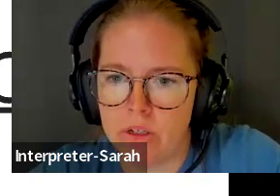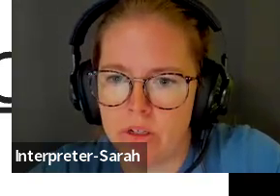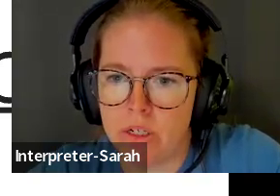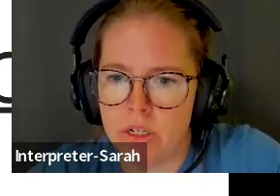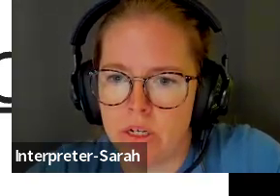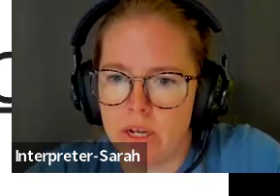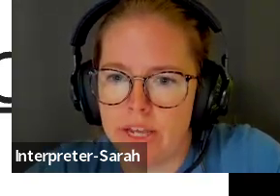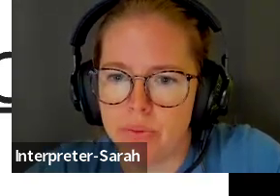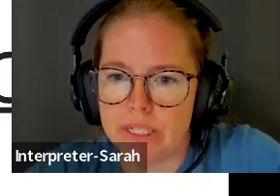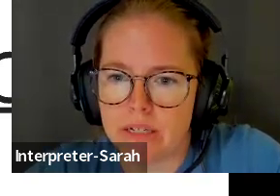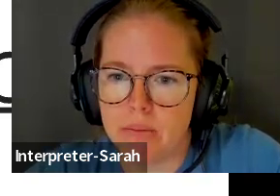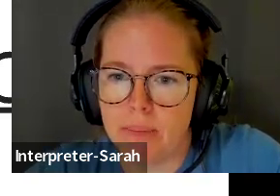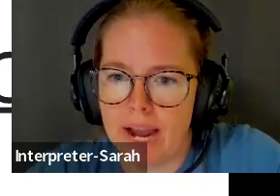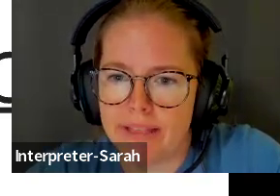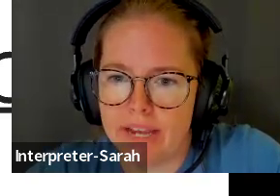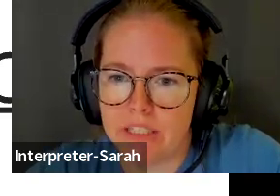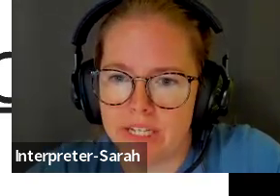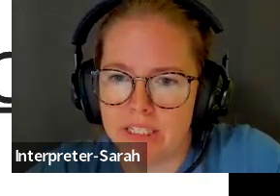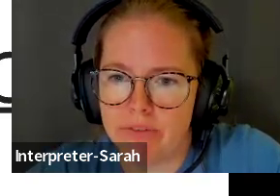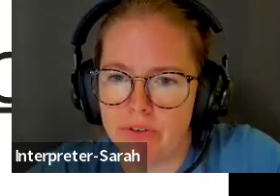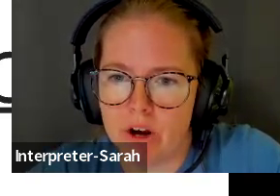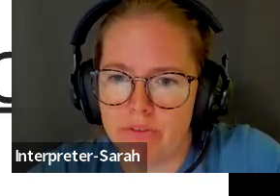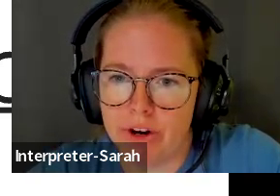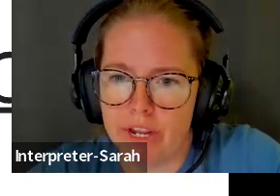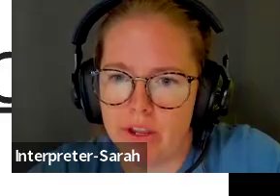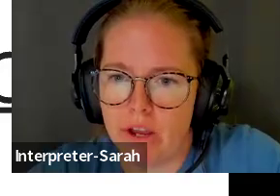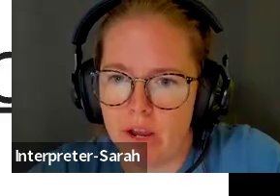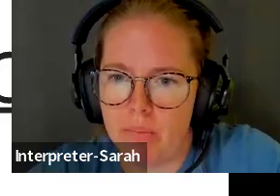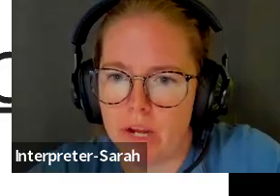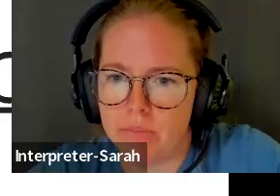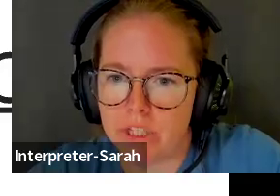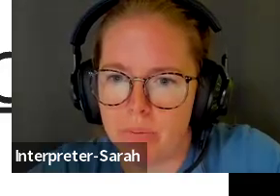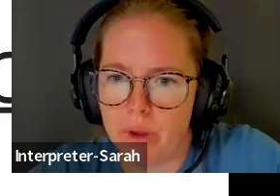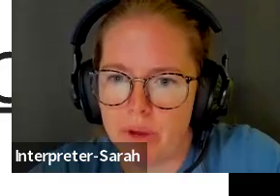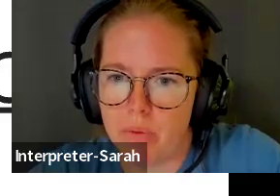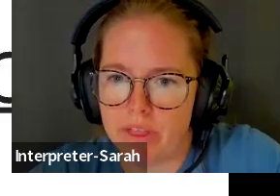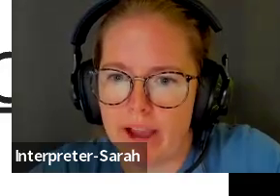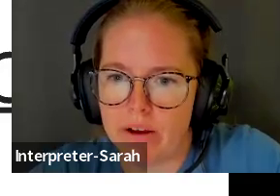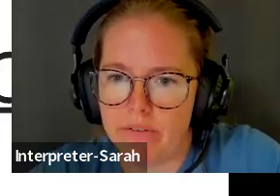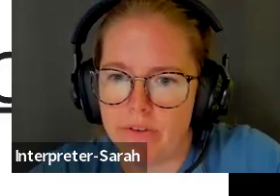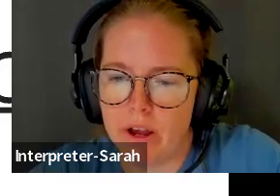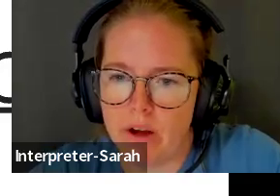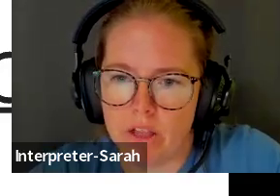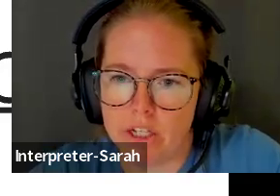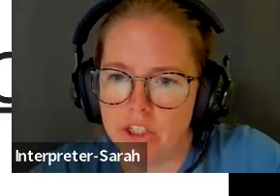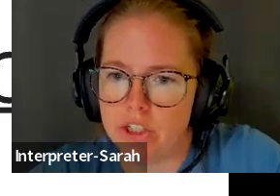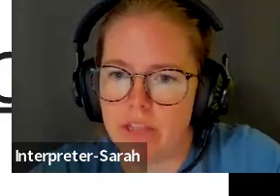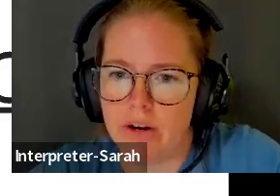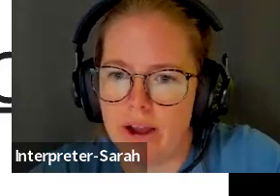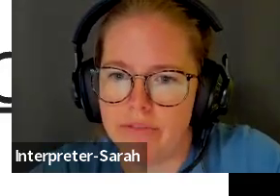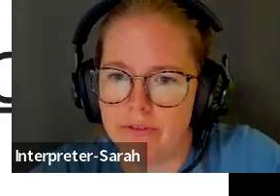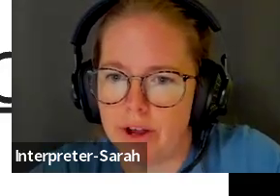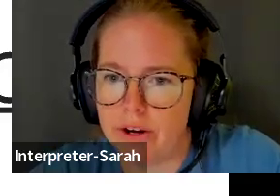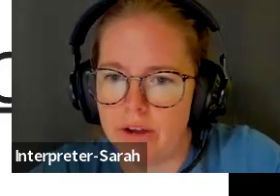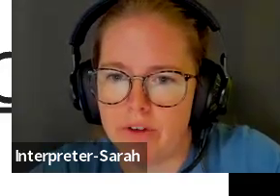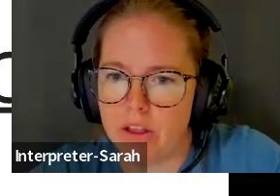health. And the reason behind that is because deaf of hard of hearing come to the appointment with lack of knowledge. They